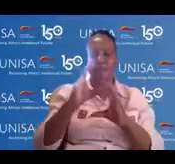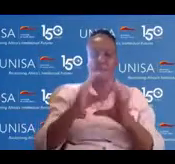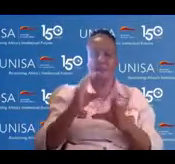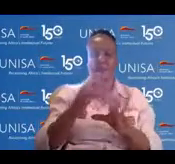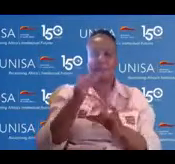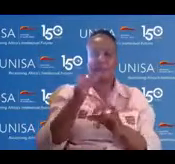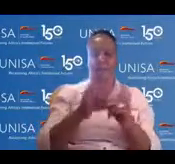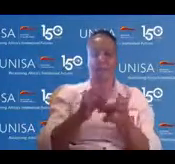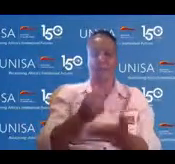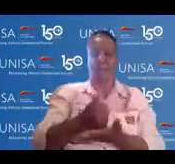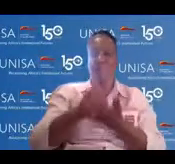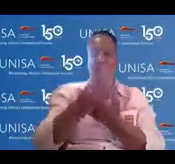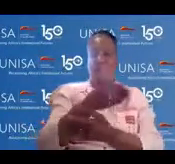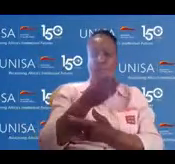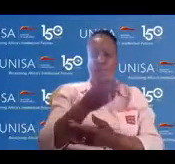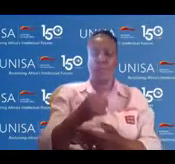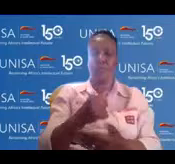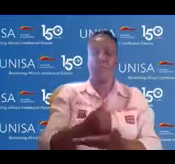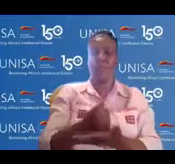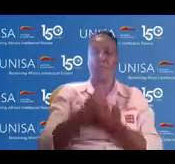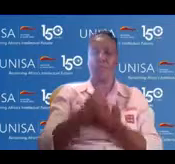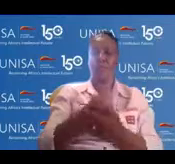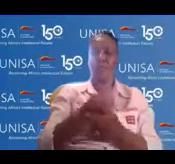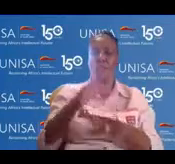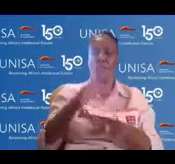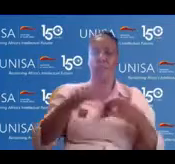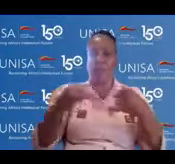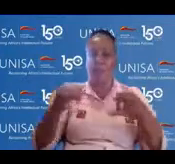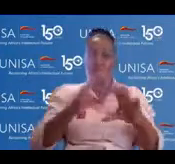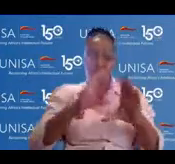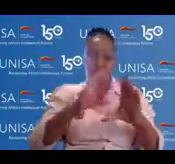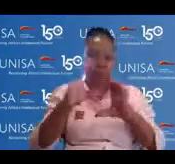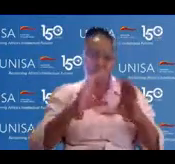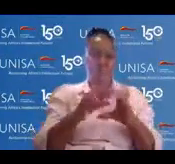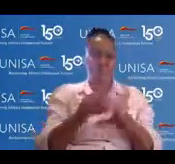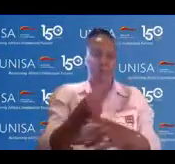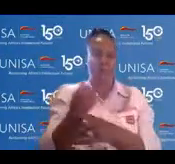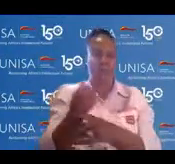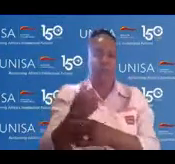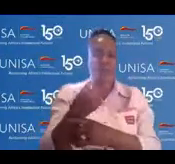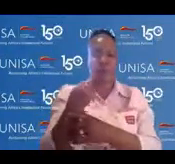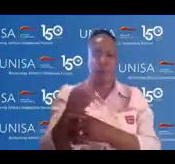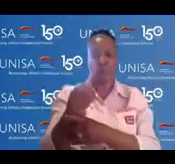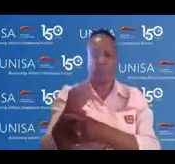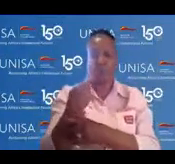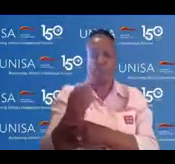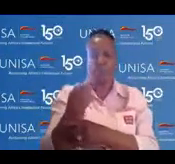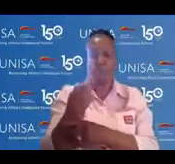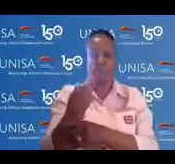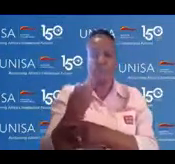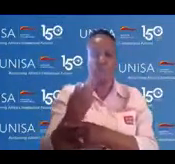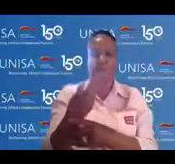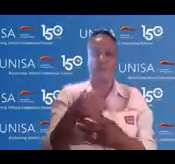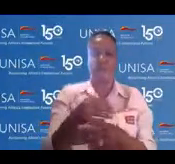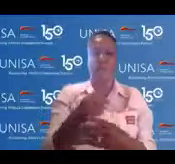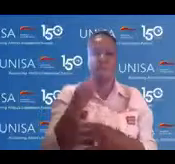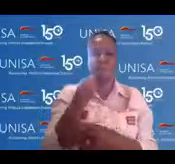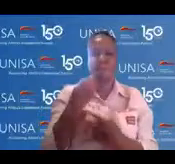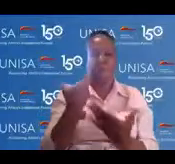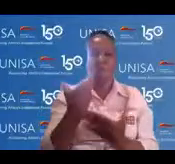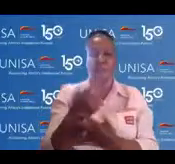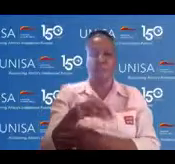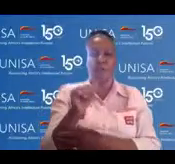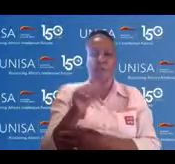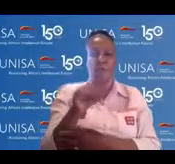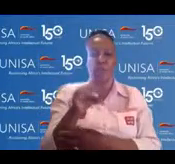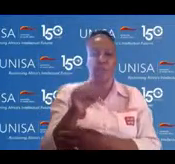the online assistant chat is as easy as 1, 2, 3. Simply visit the ADOVH